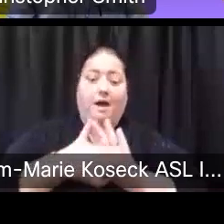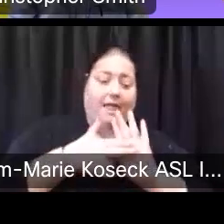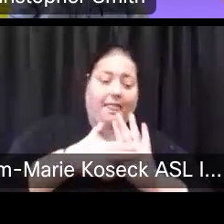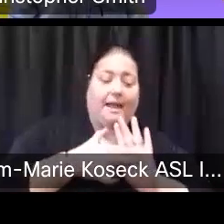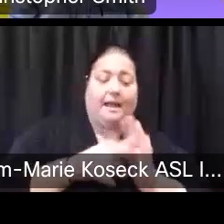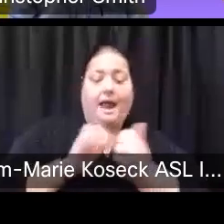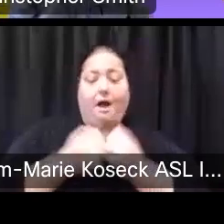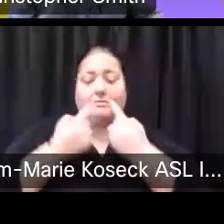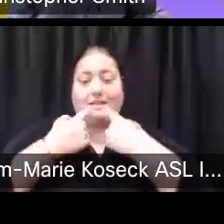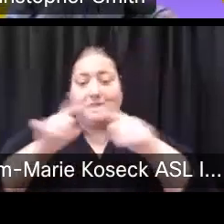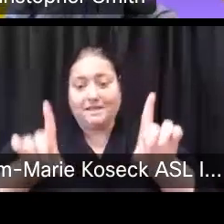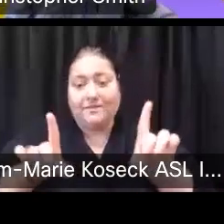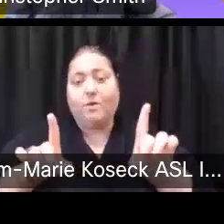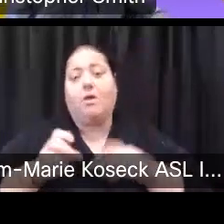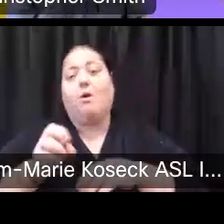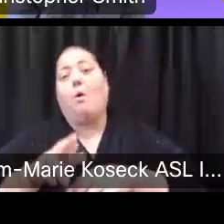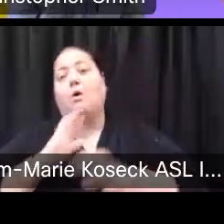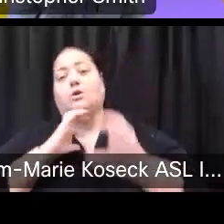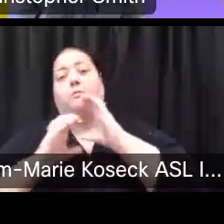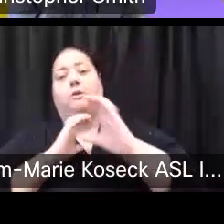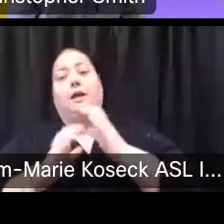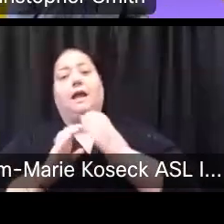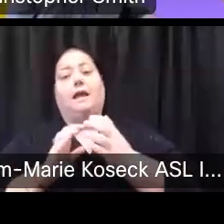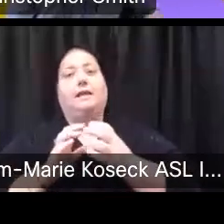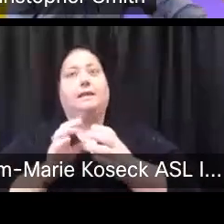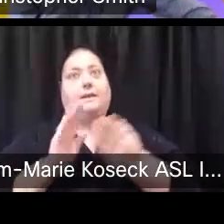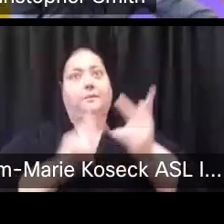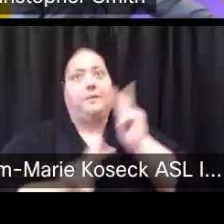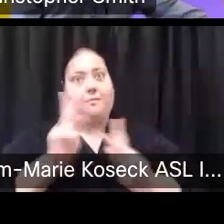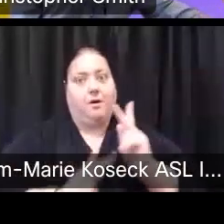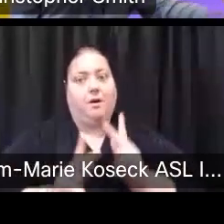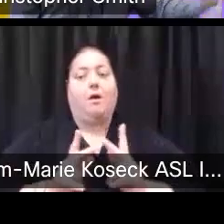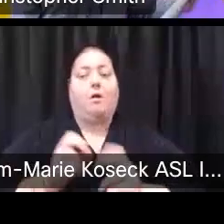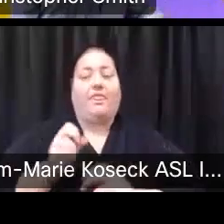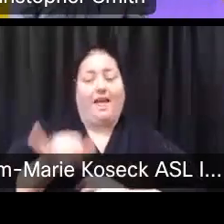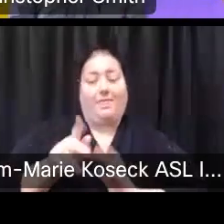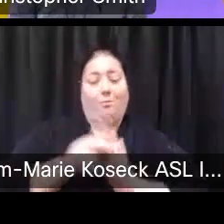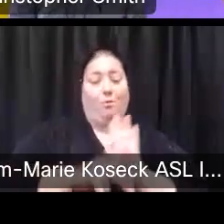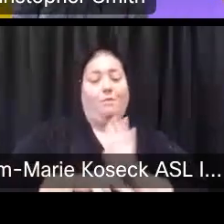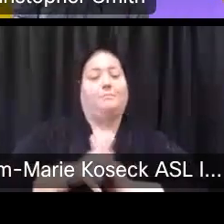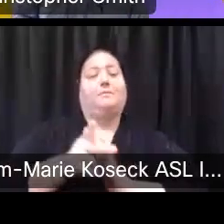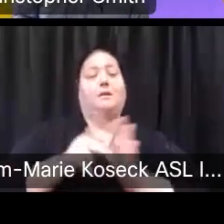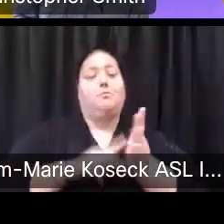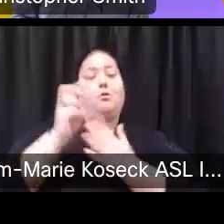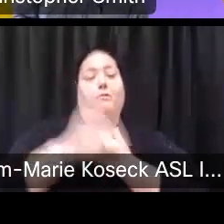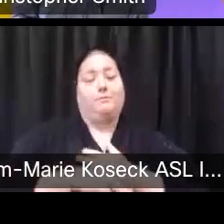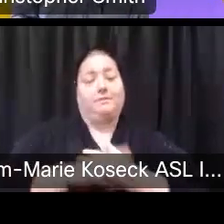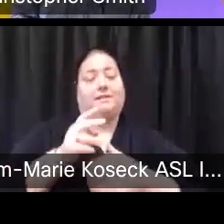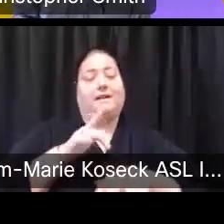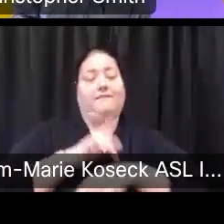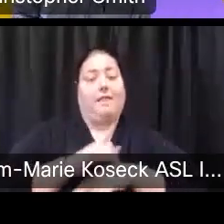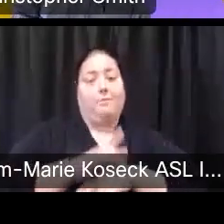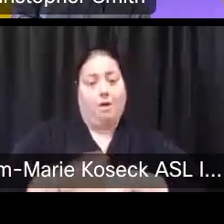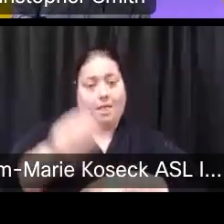successful they are, or to communicate to more people that these programs are available. Just let us know. Yeah. Thank